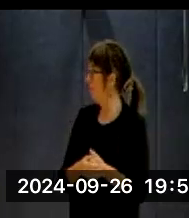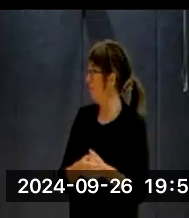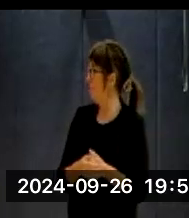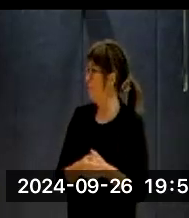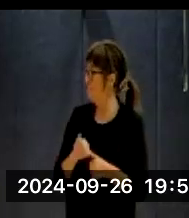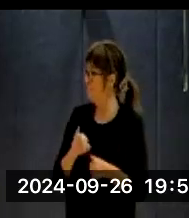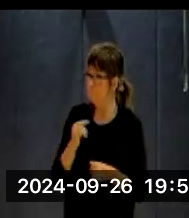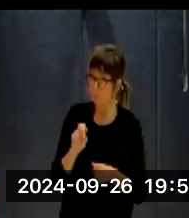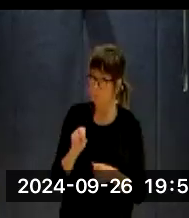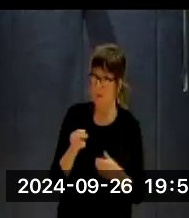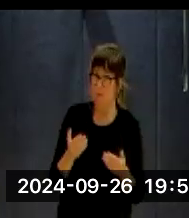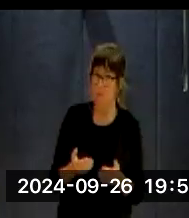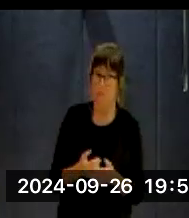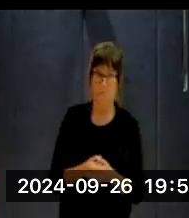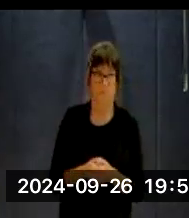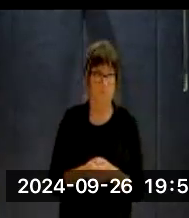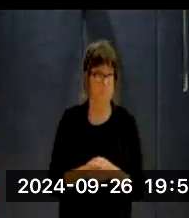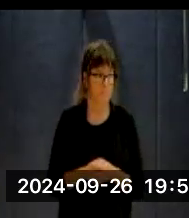Juan?